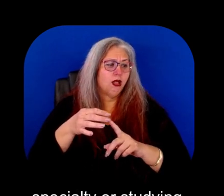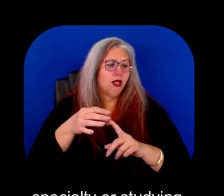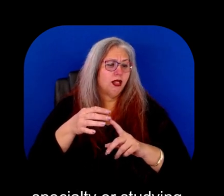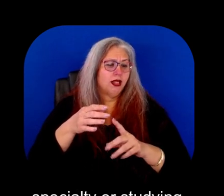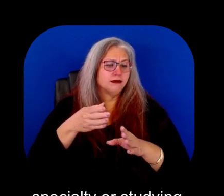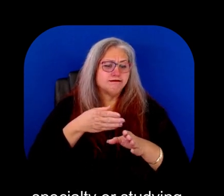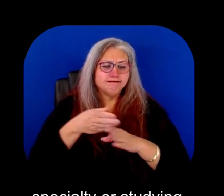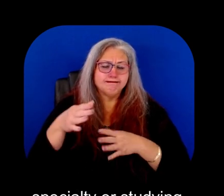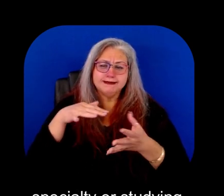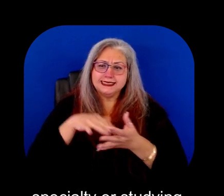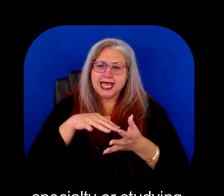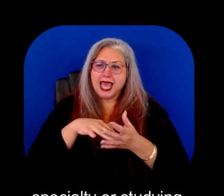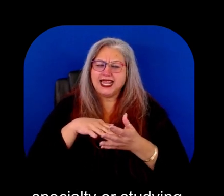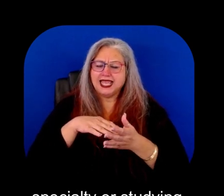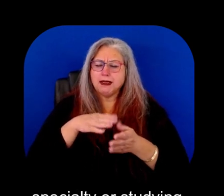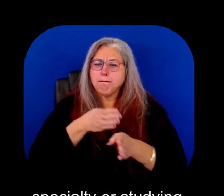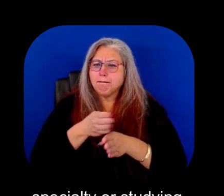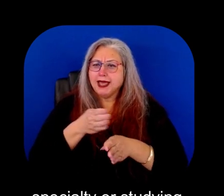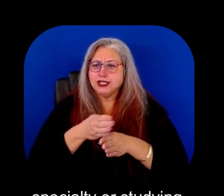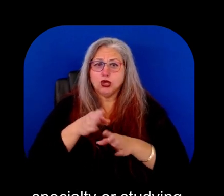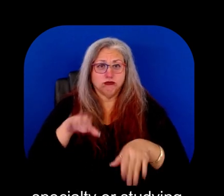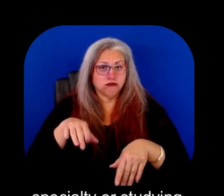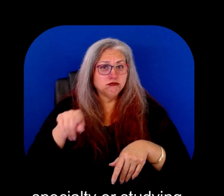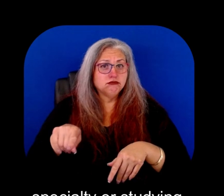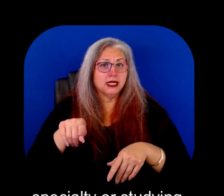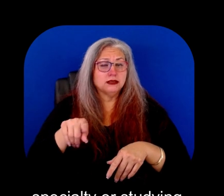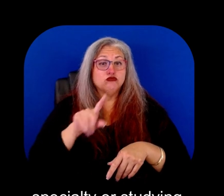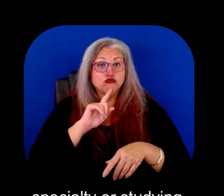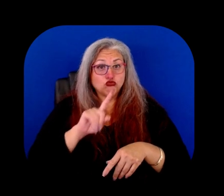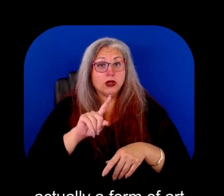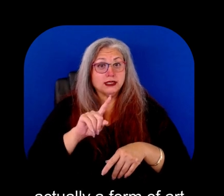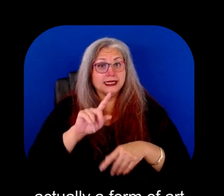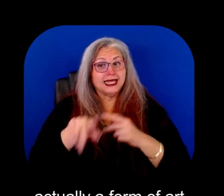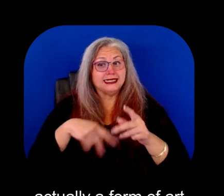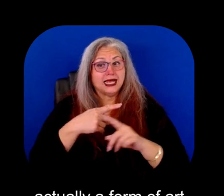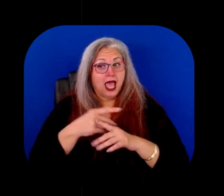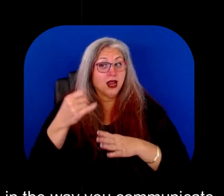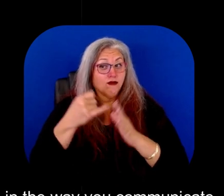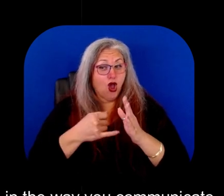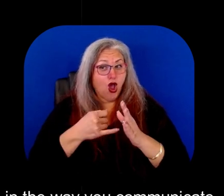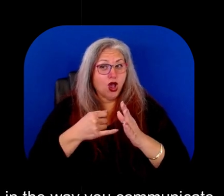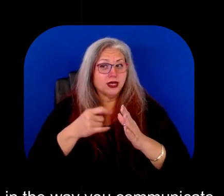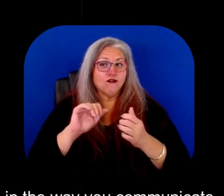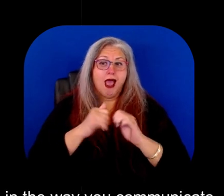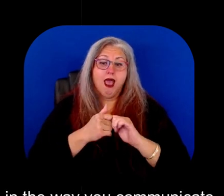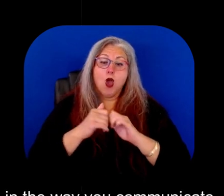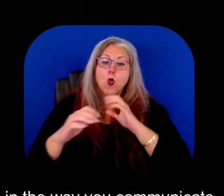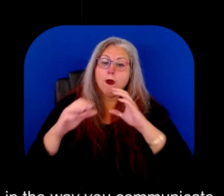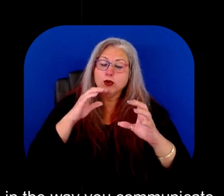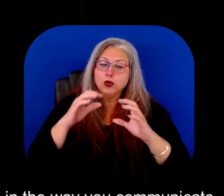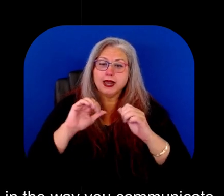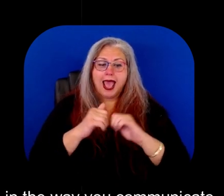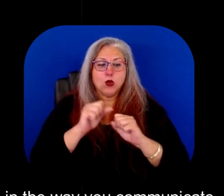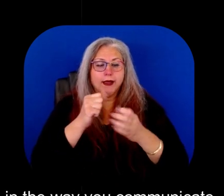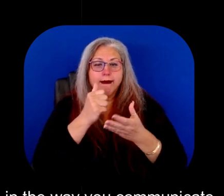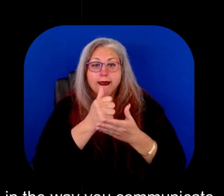specialty or studying or major, is actually a form of art. In the way you communicate and